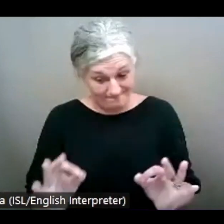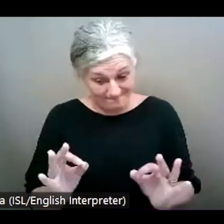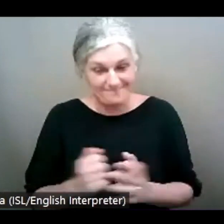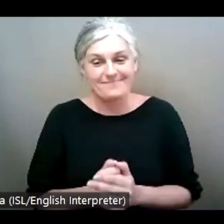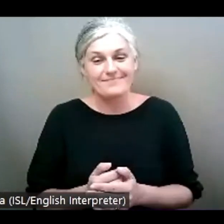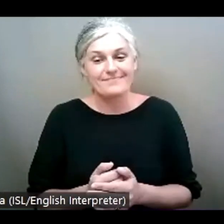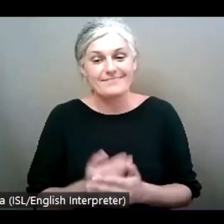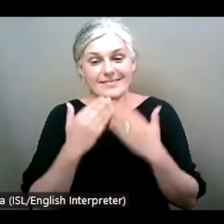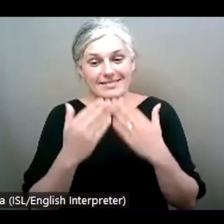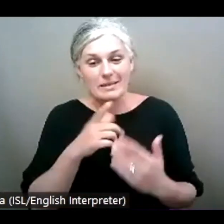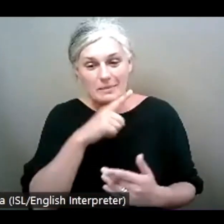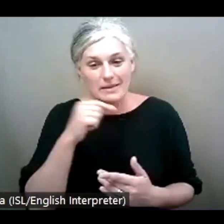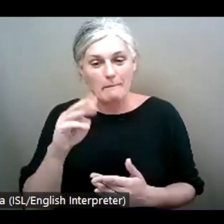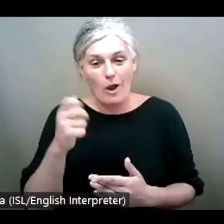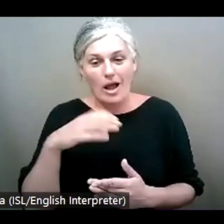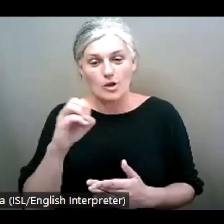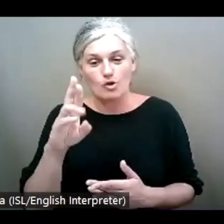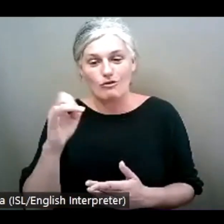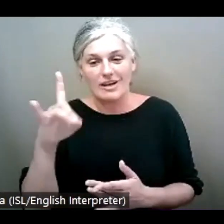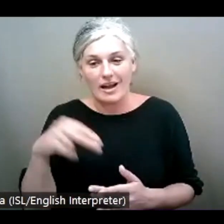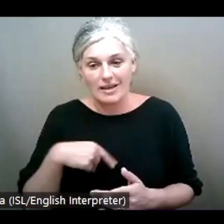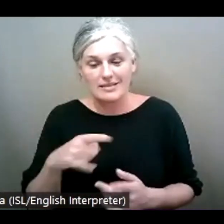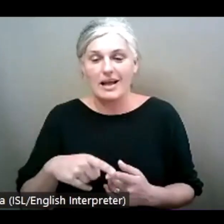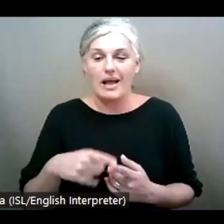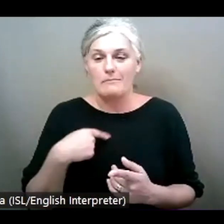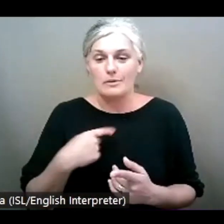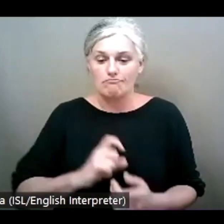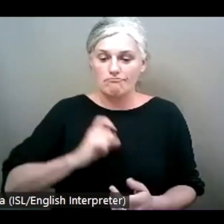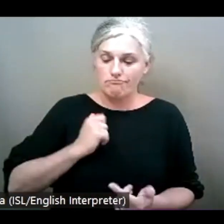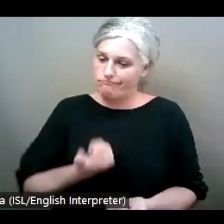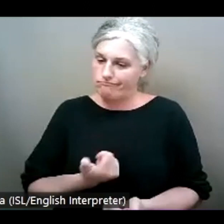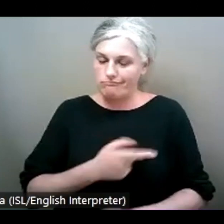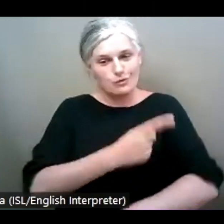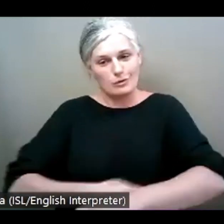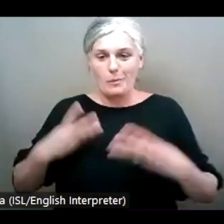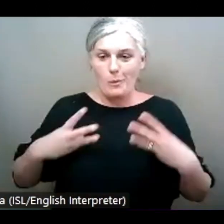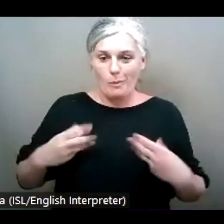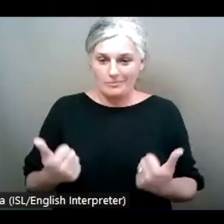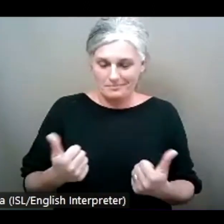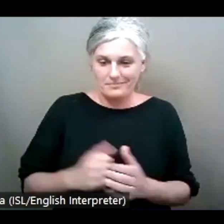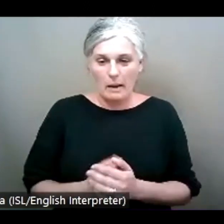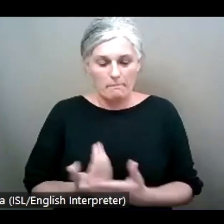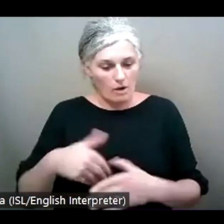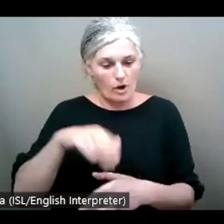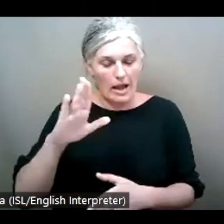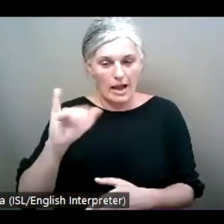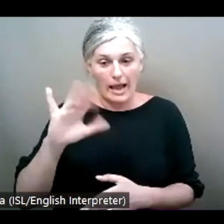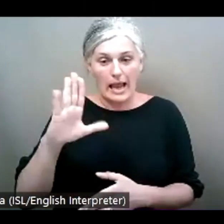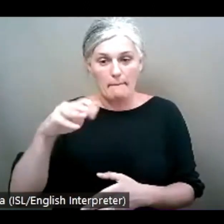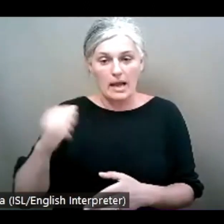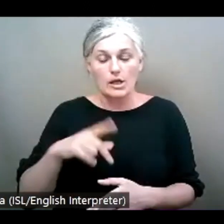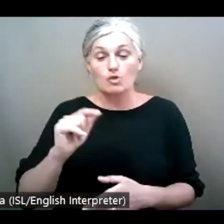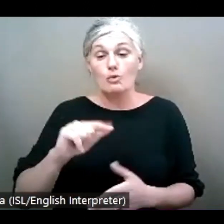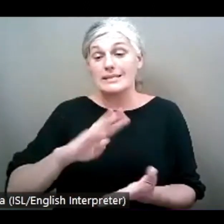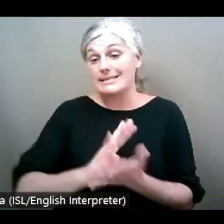My name is Paula Soraghan. I am a proud, confident, disabled woman. I have been involved with ILMI since